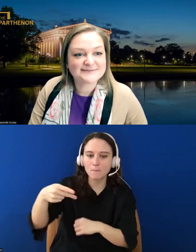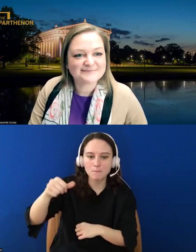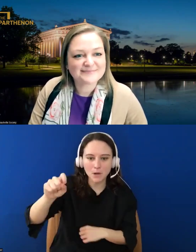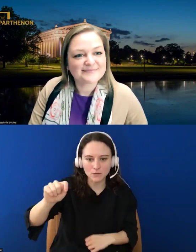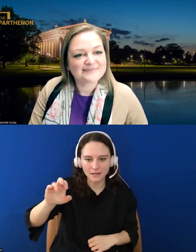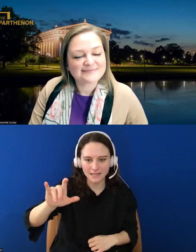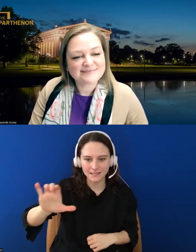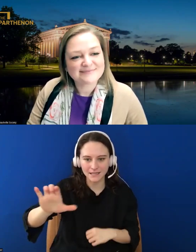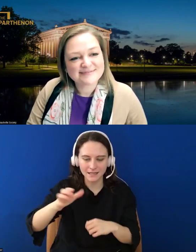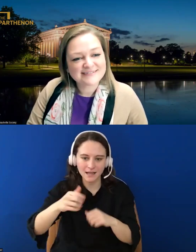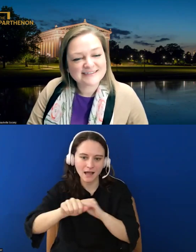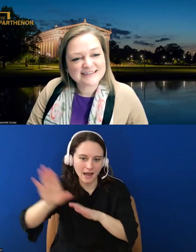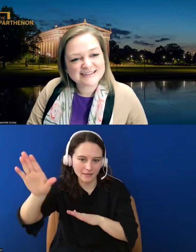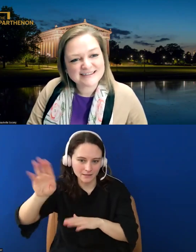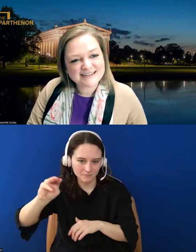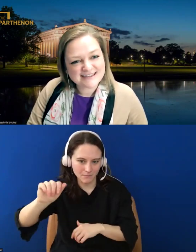Mayas?